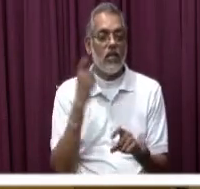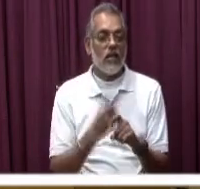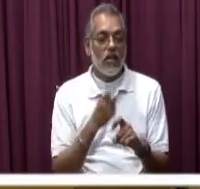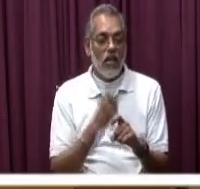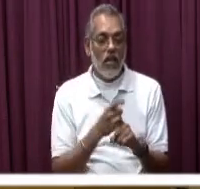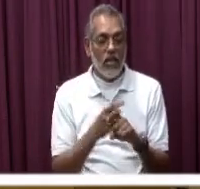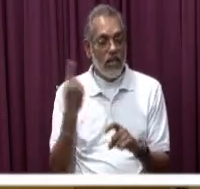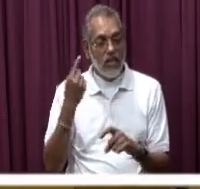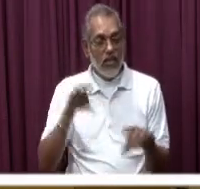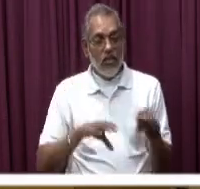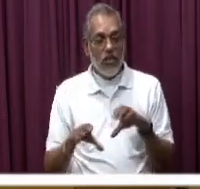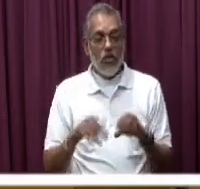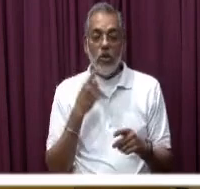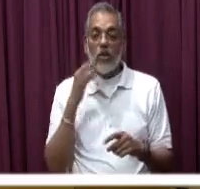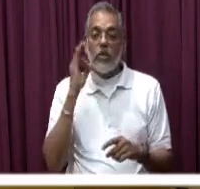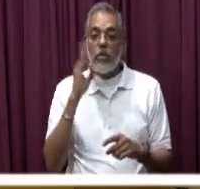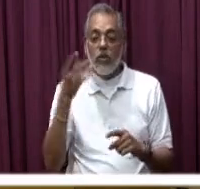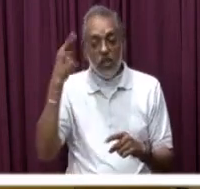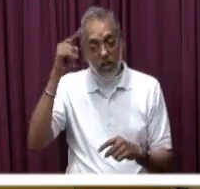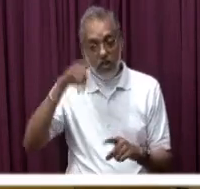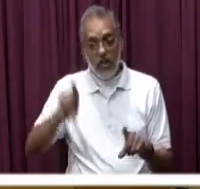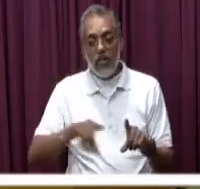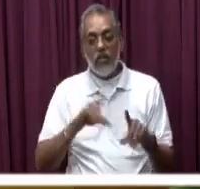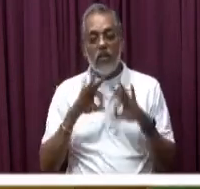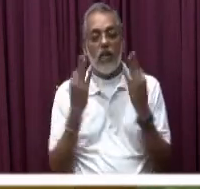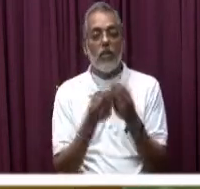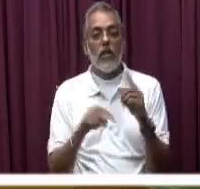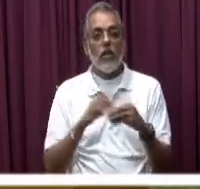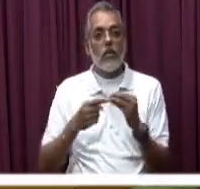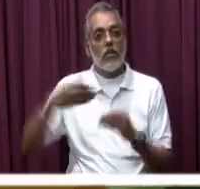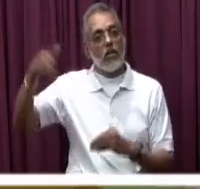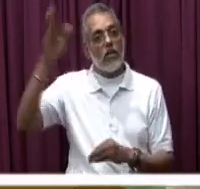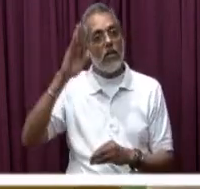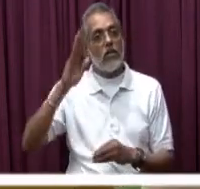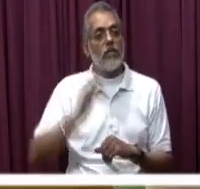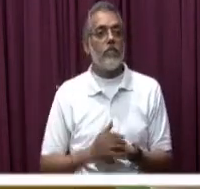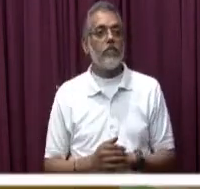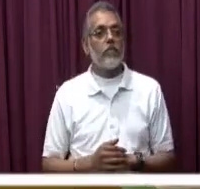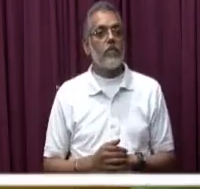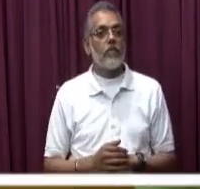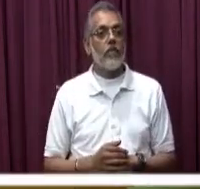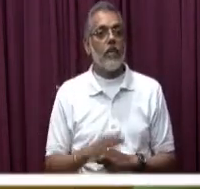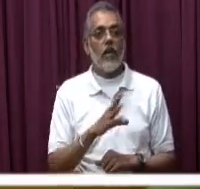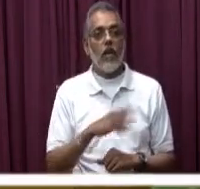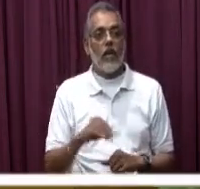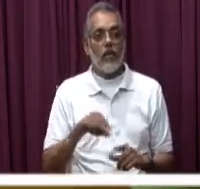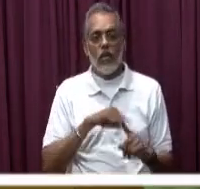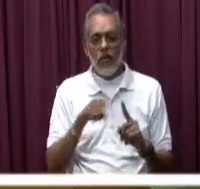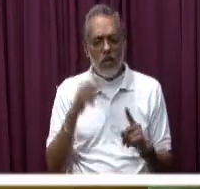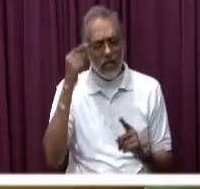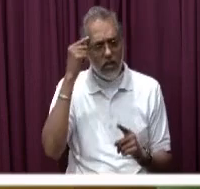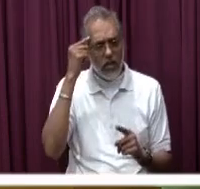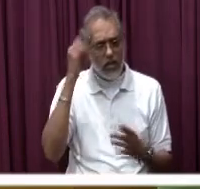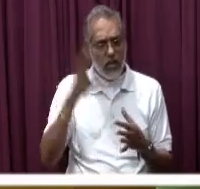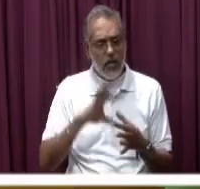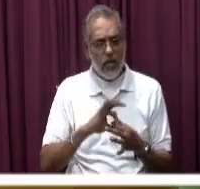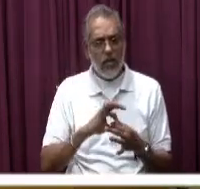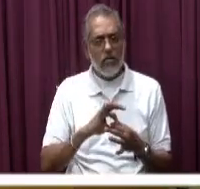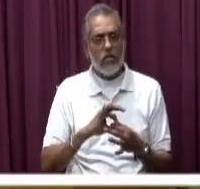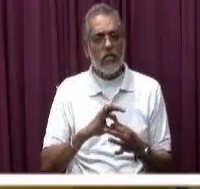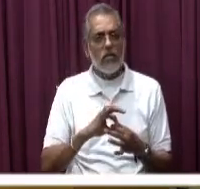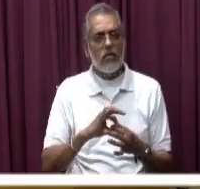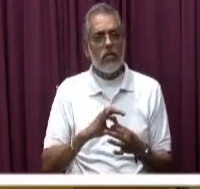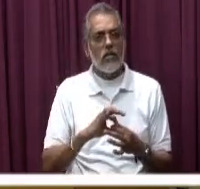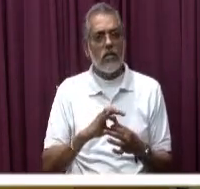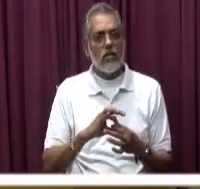that there is. And it's the one that most people are terrified about. And when you think of it,